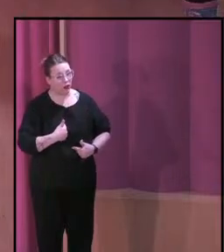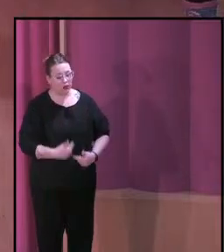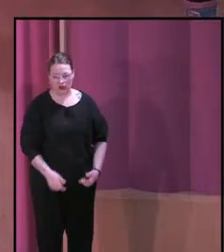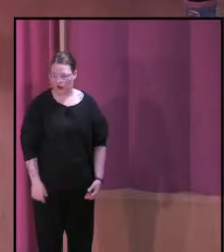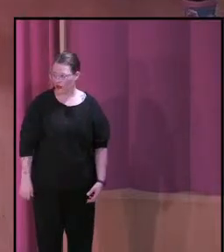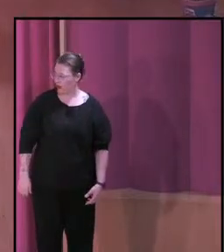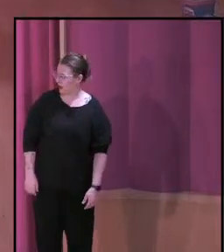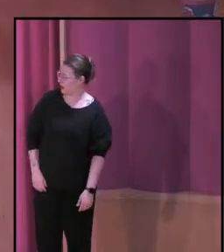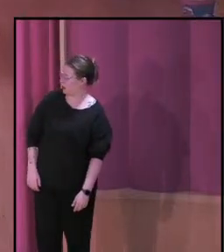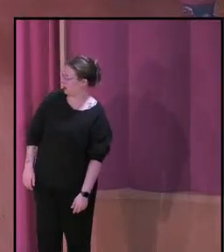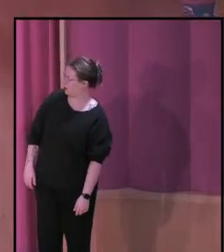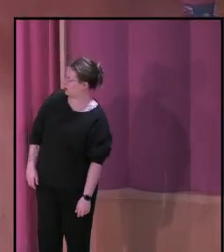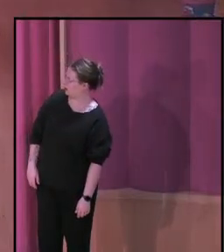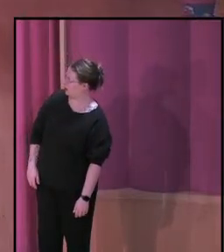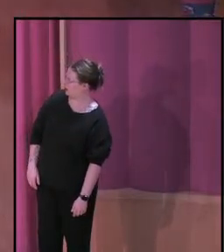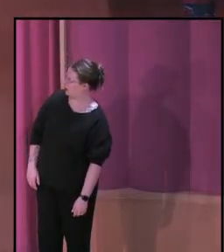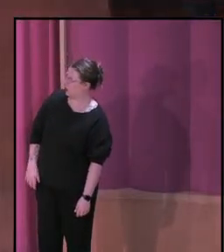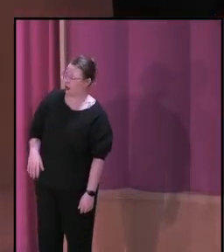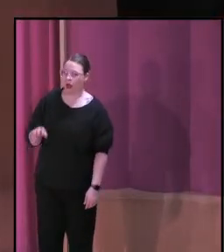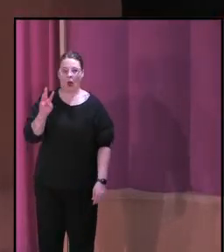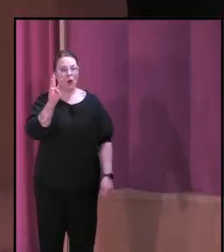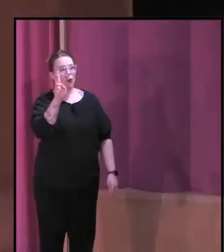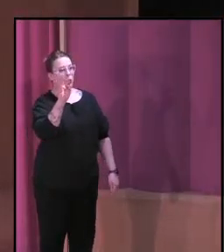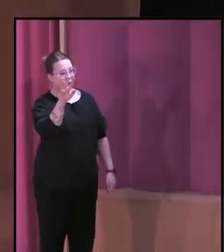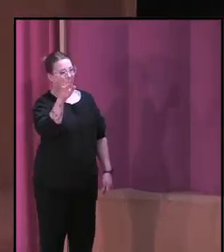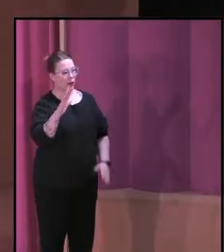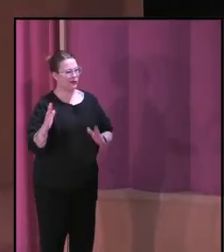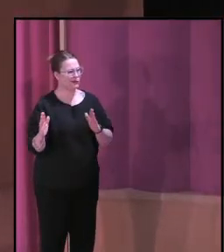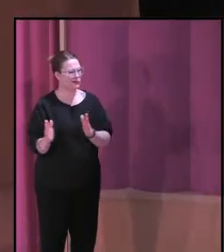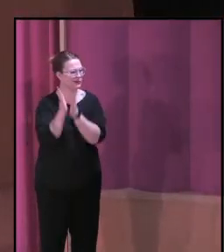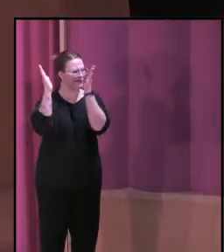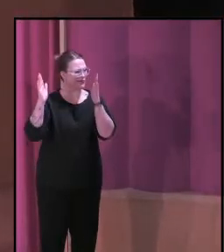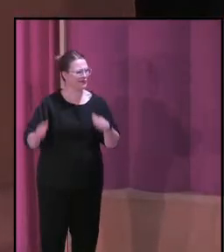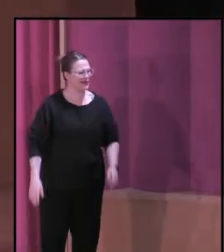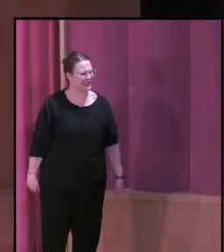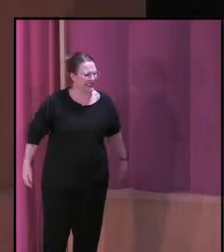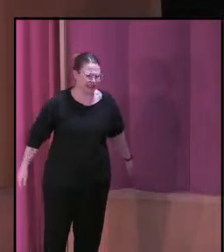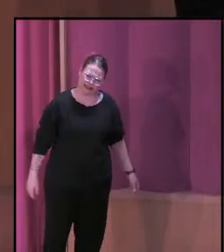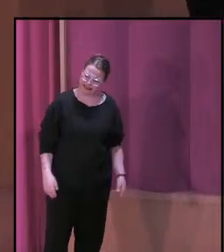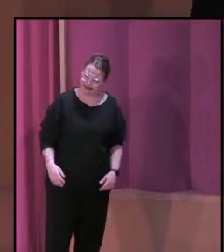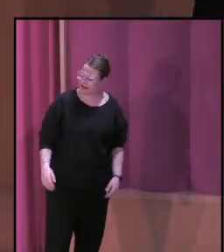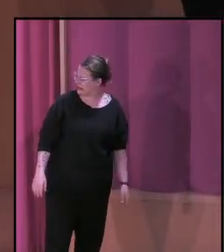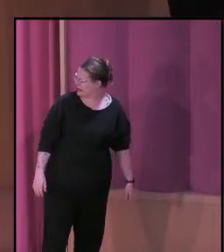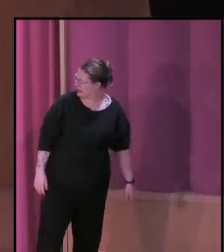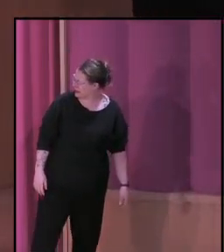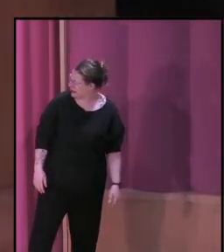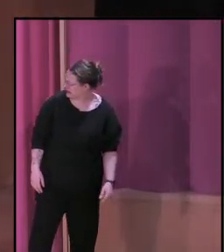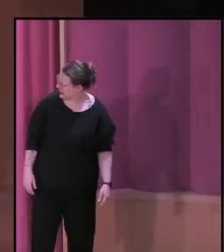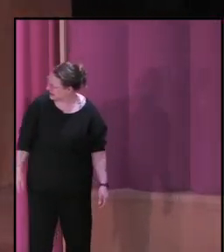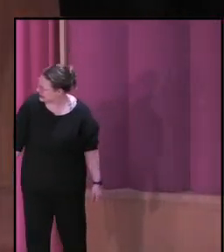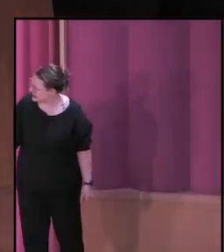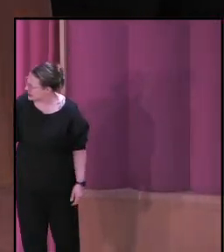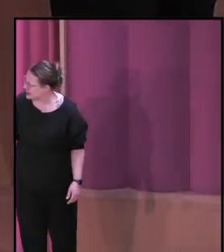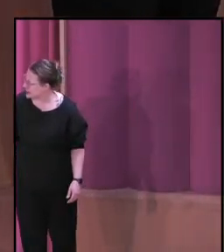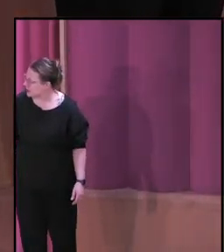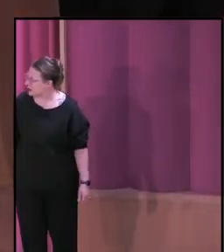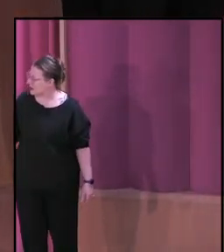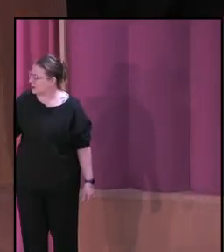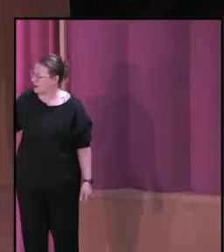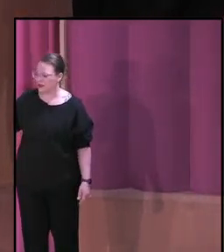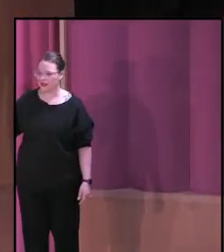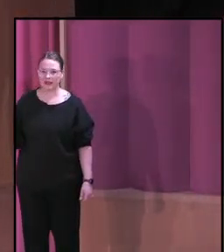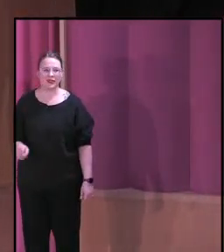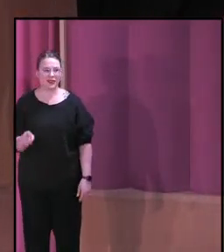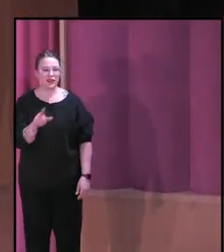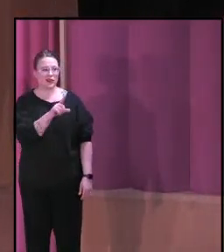Ow. No more high fives. How about high 27s? Let's not do that either.